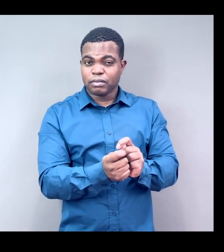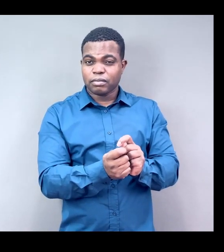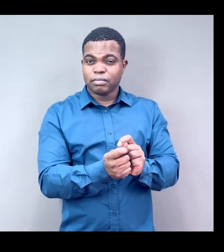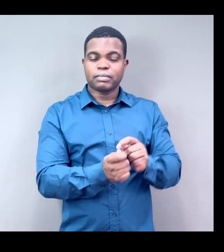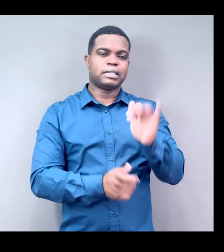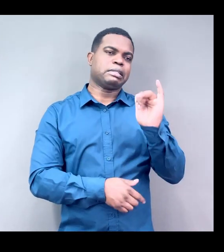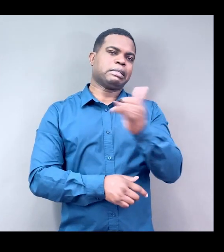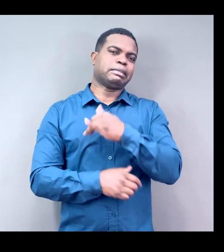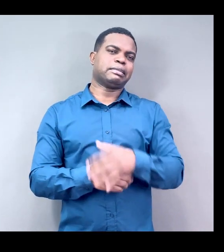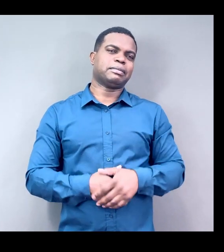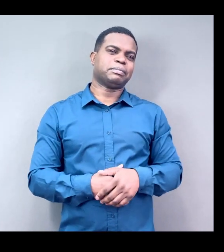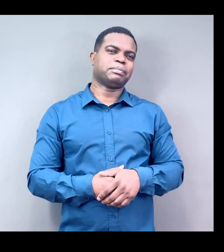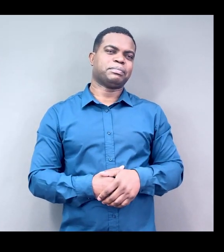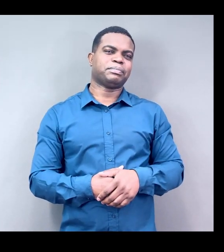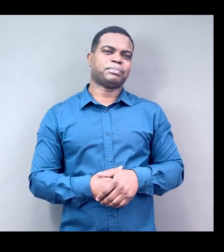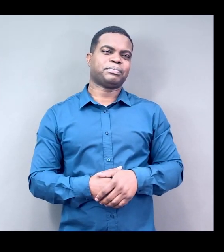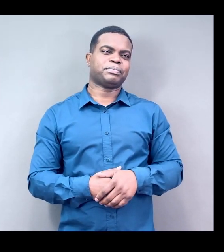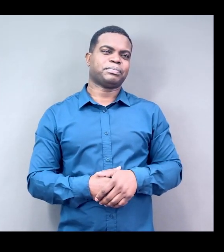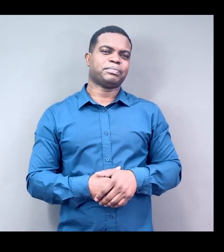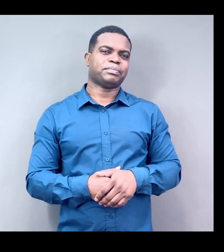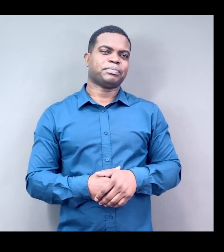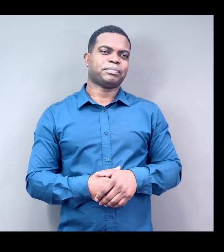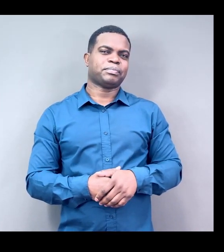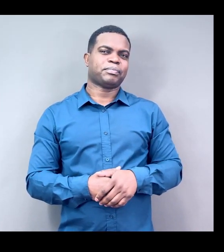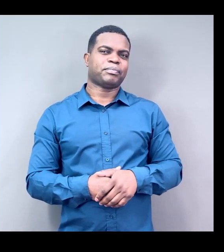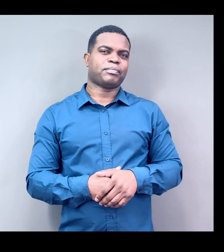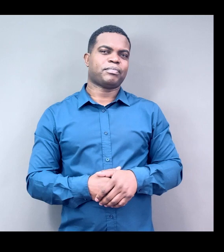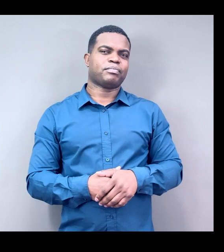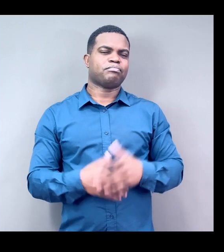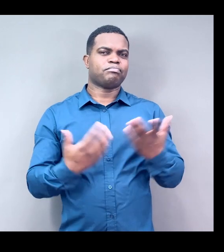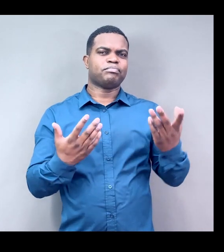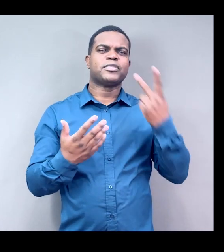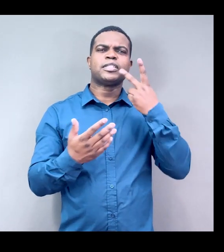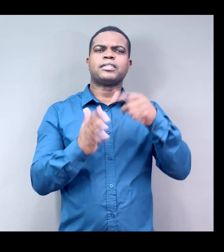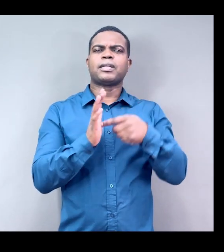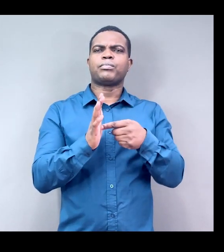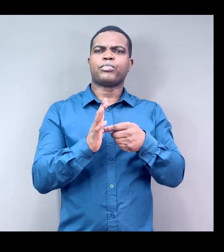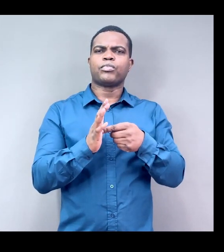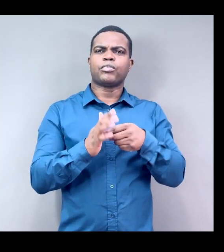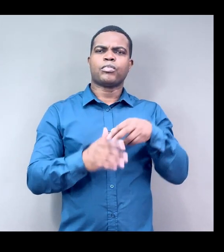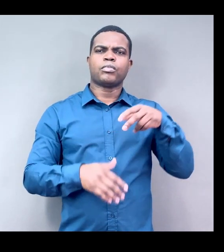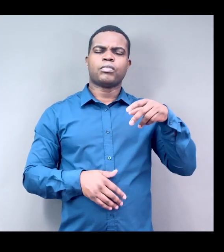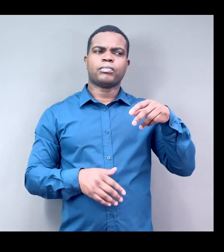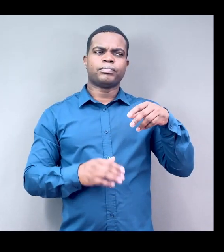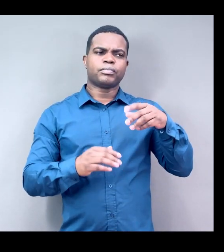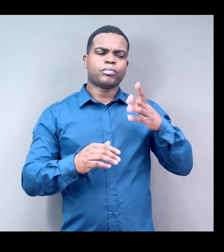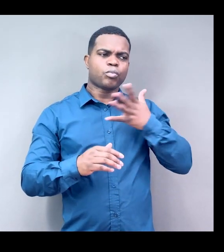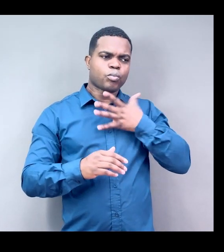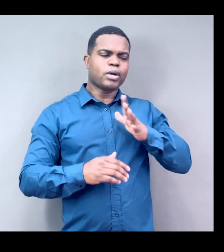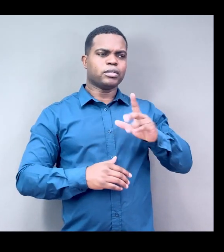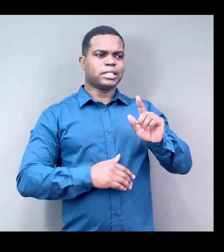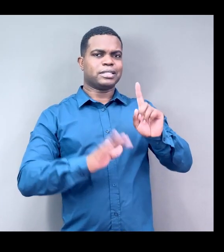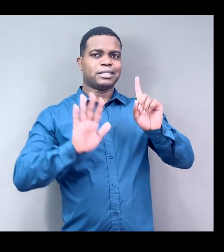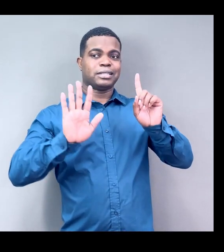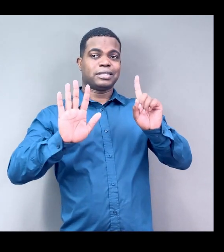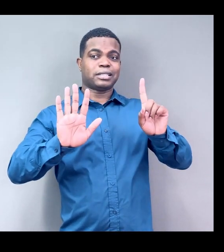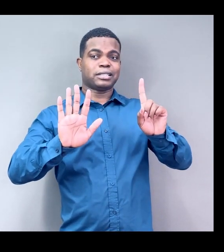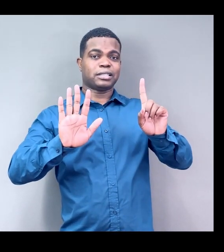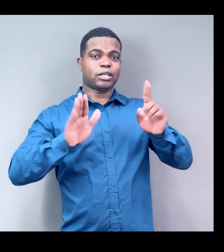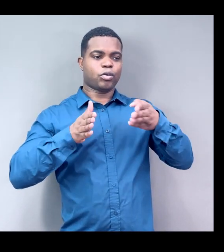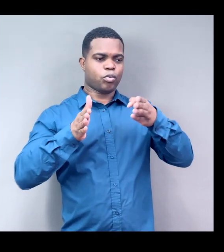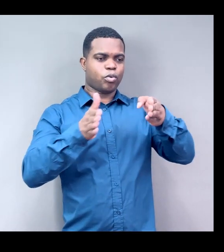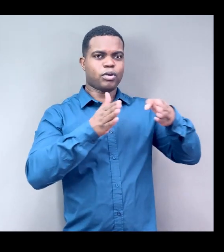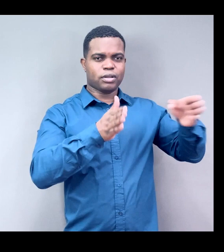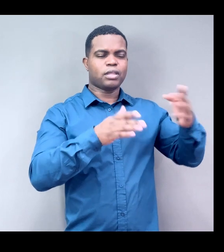specific? Yes, it is specific, because you are looking at